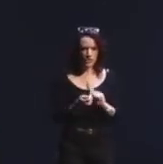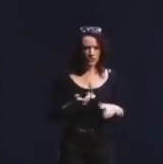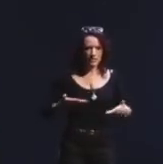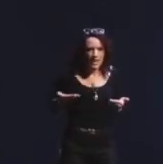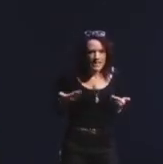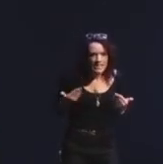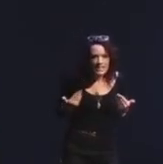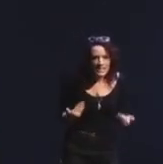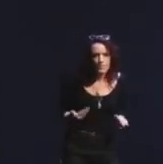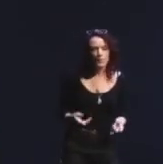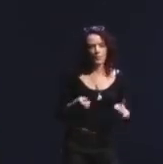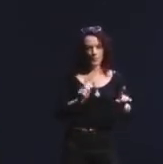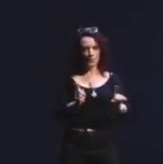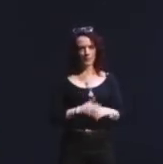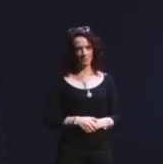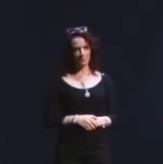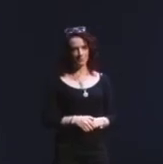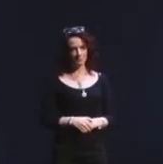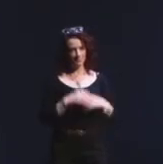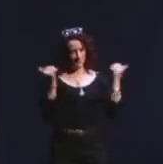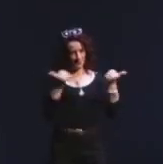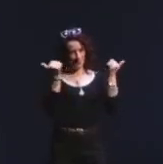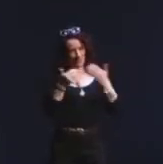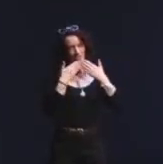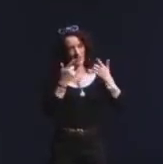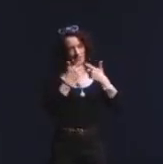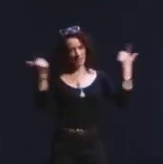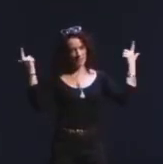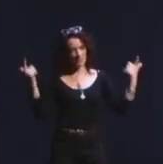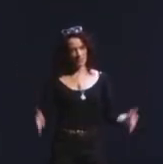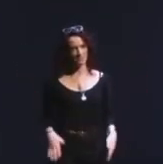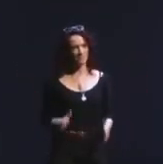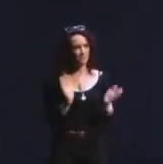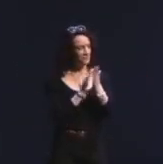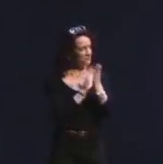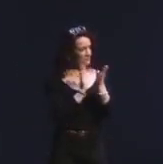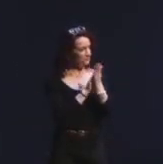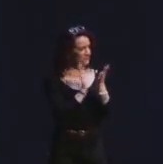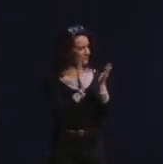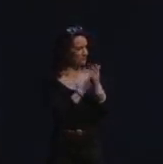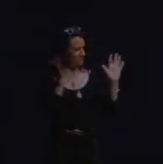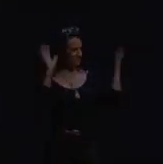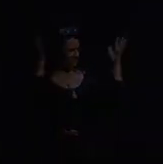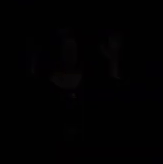making today? So that's the end of my talk, and thank you very much. Thank you.